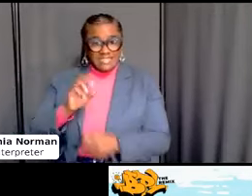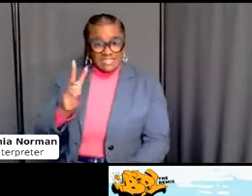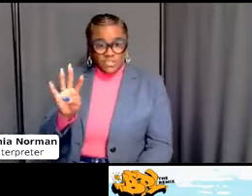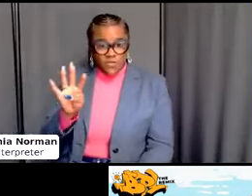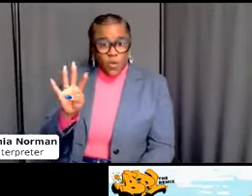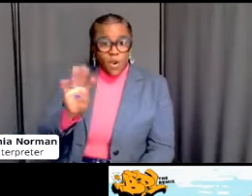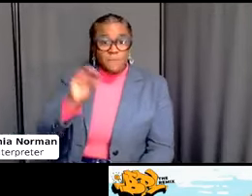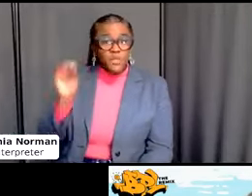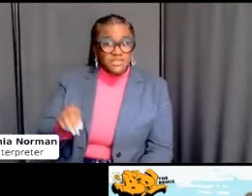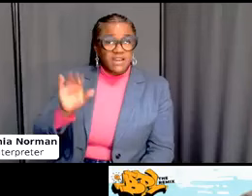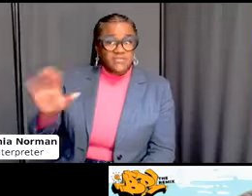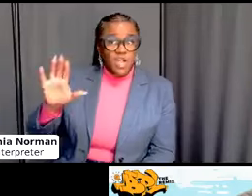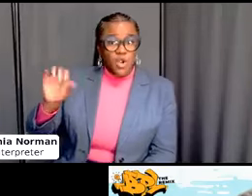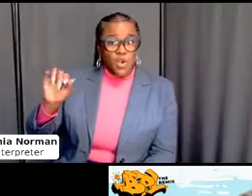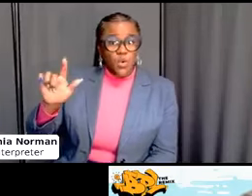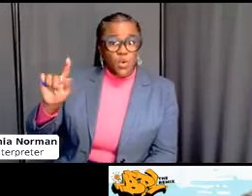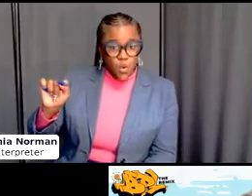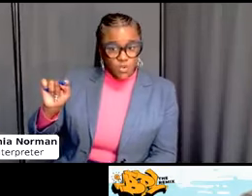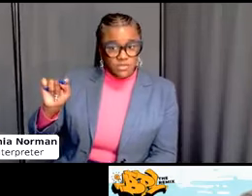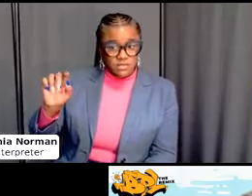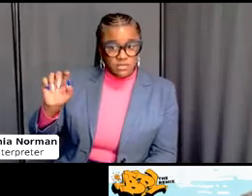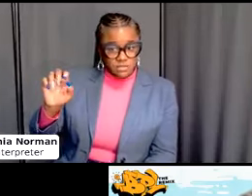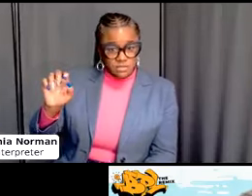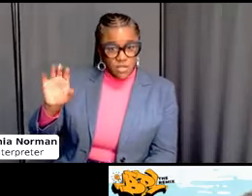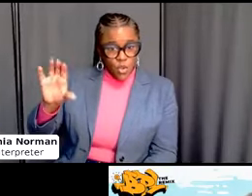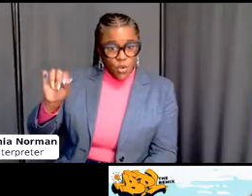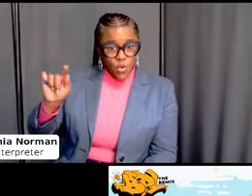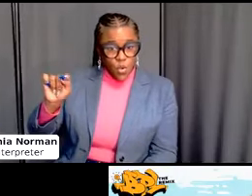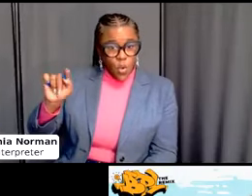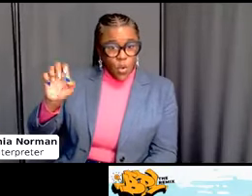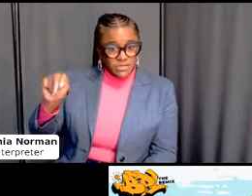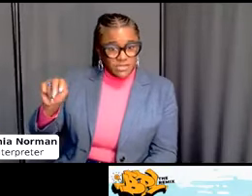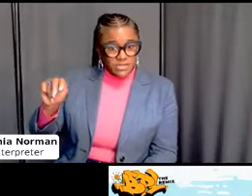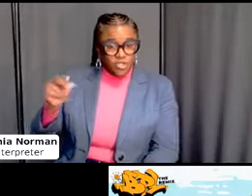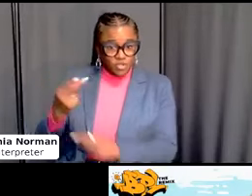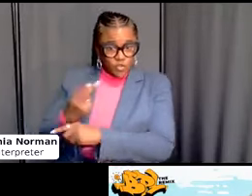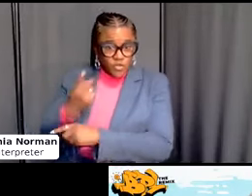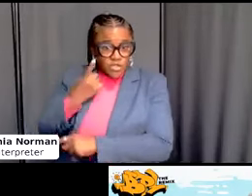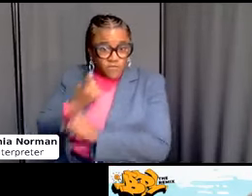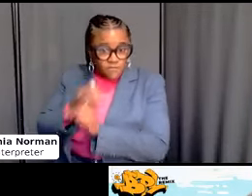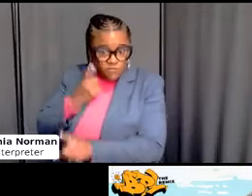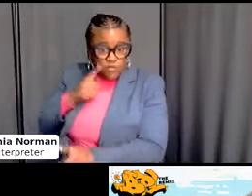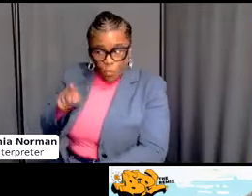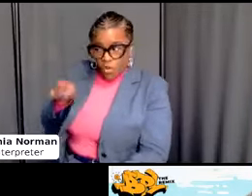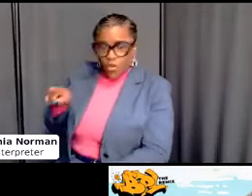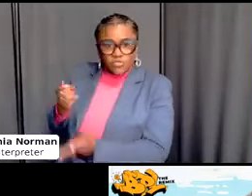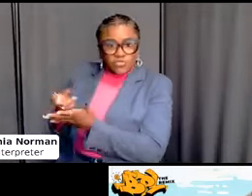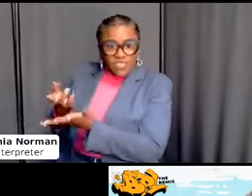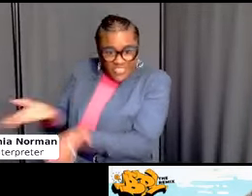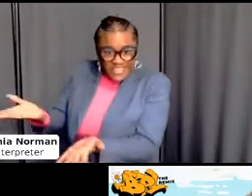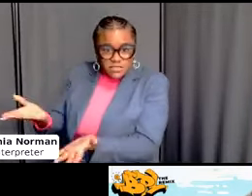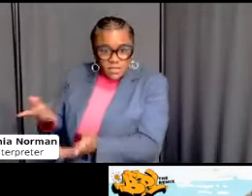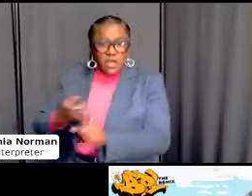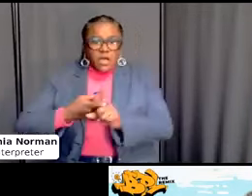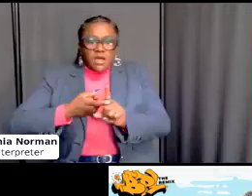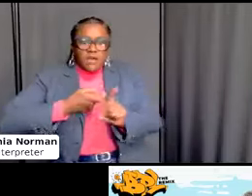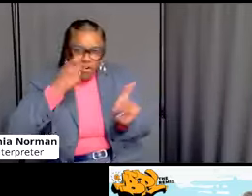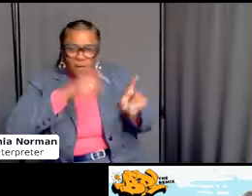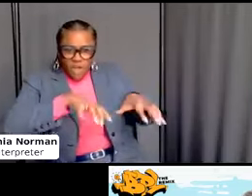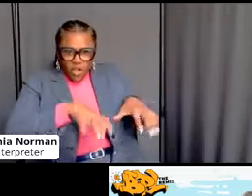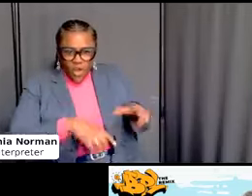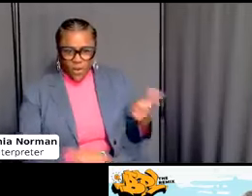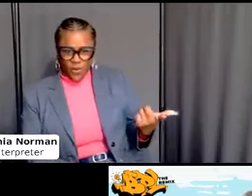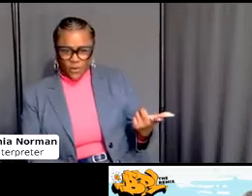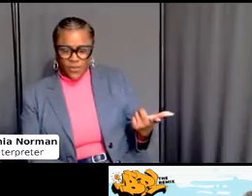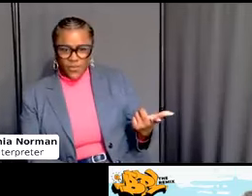the coltan. 64% of the coltan that's used in these things comes from the Congo. So it's very pivotal. If